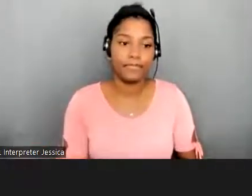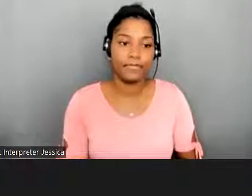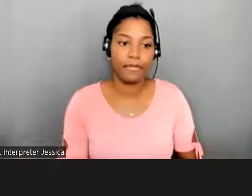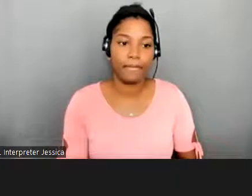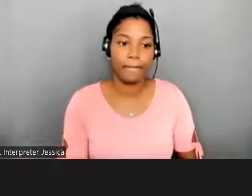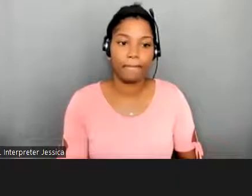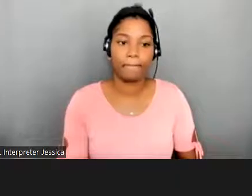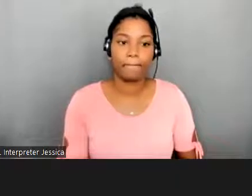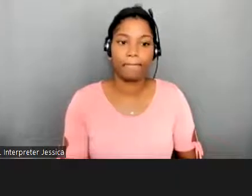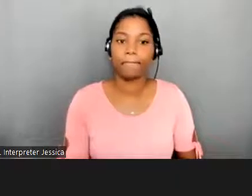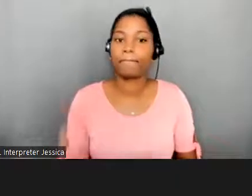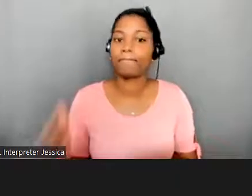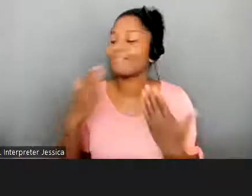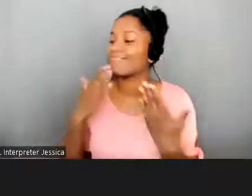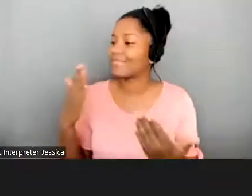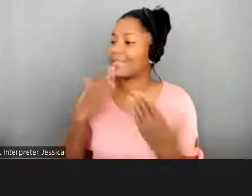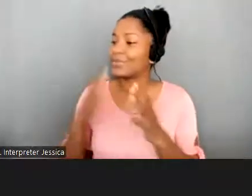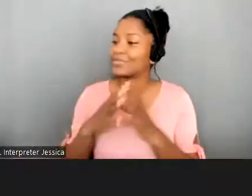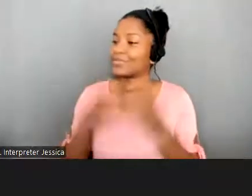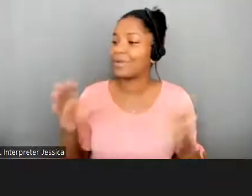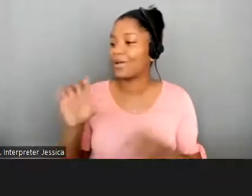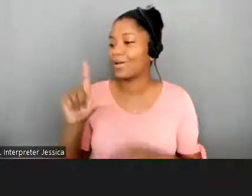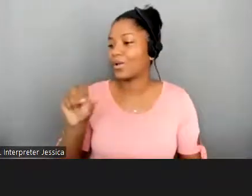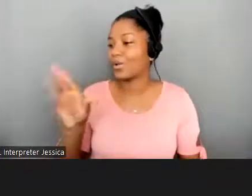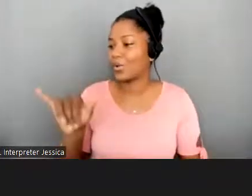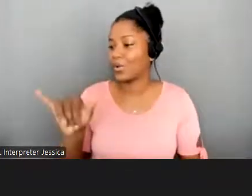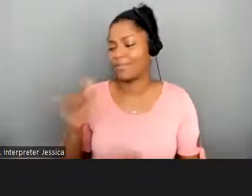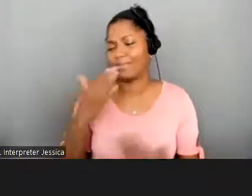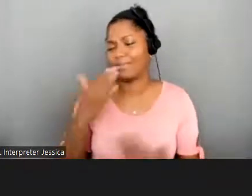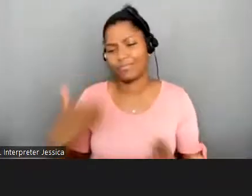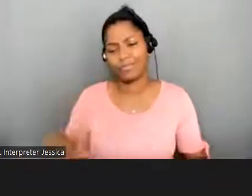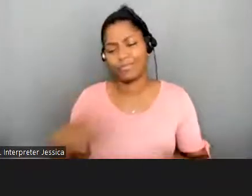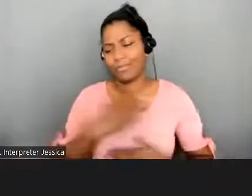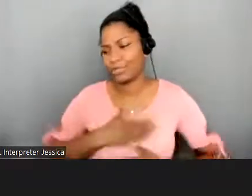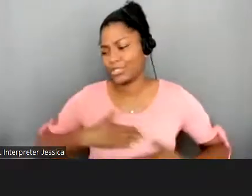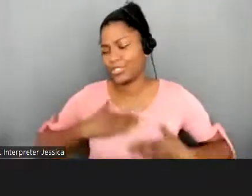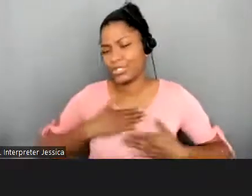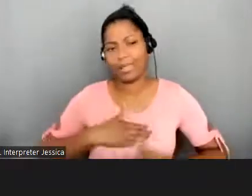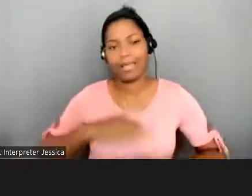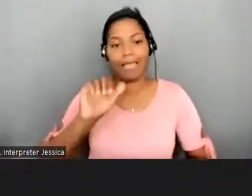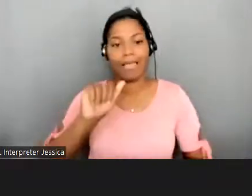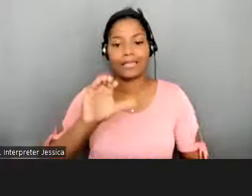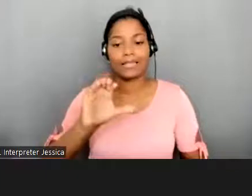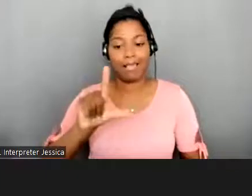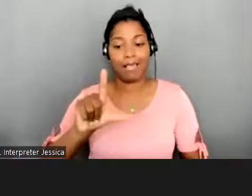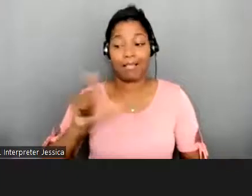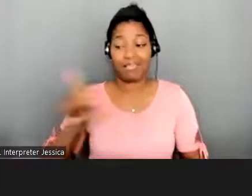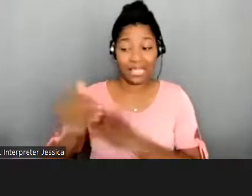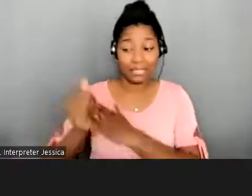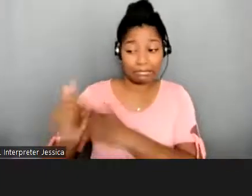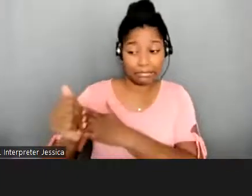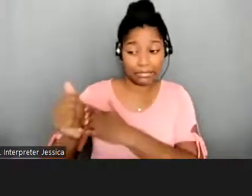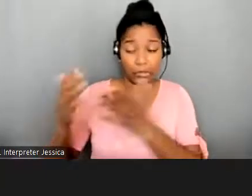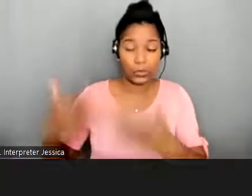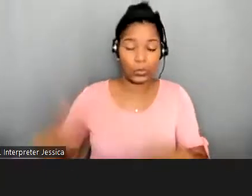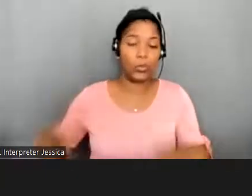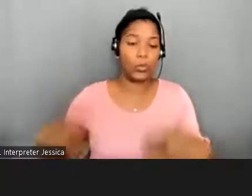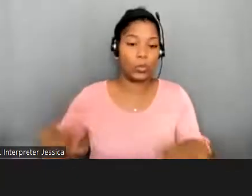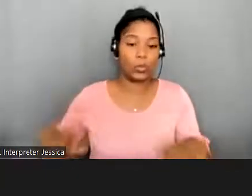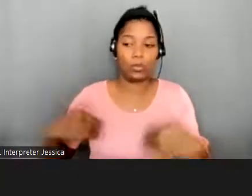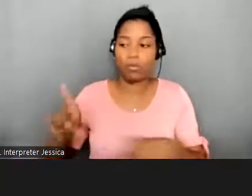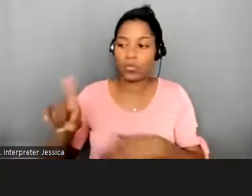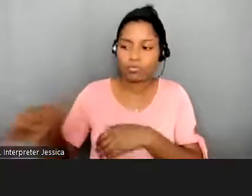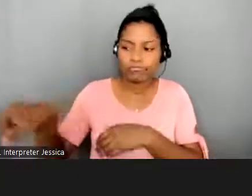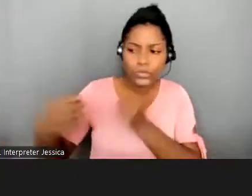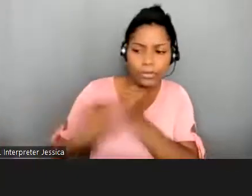Thanks so much, Lori. We are so appreciative of ACL's leadership and support, and for your leadership in